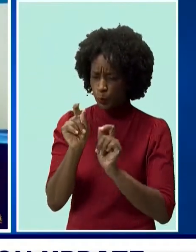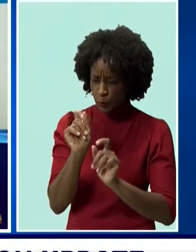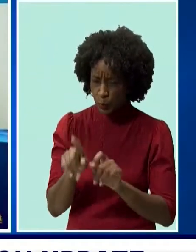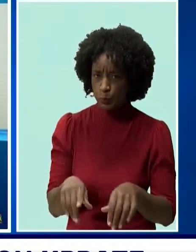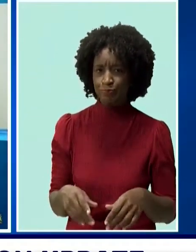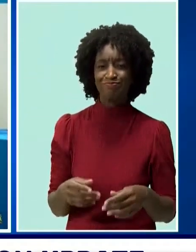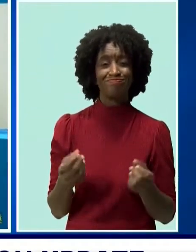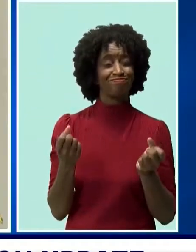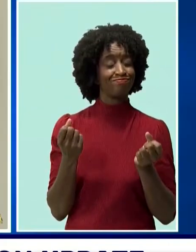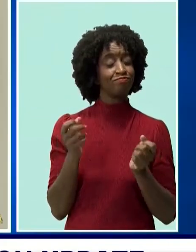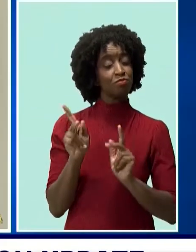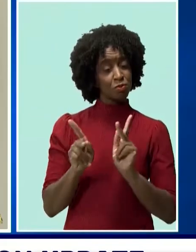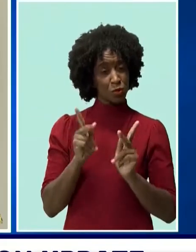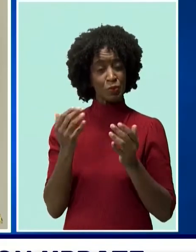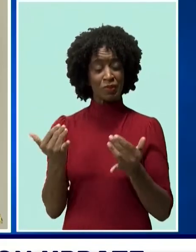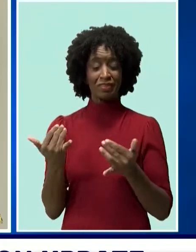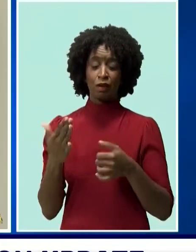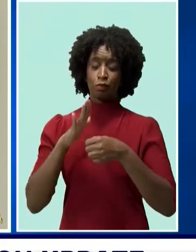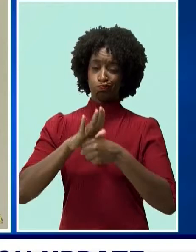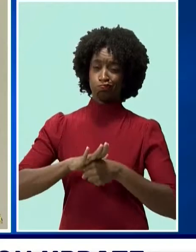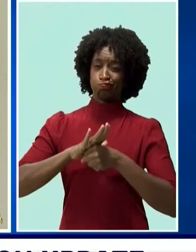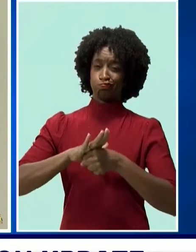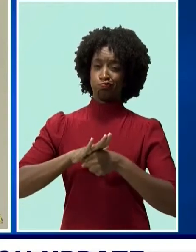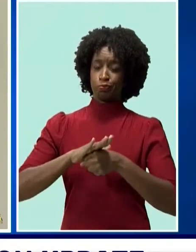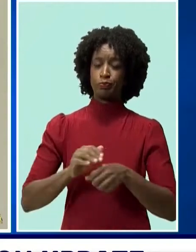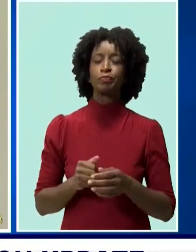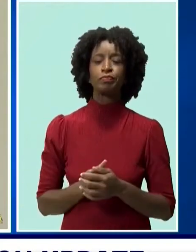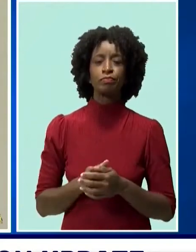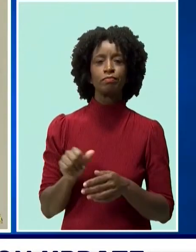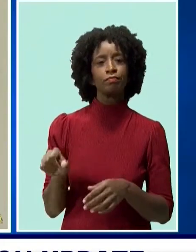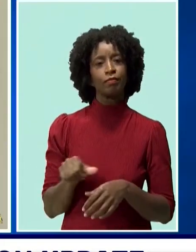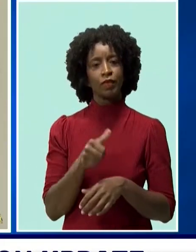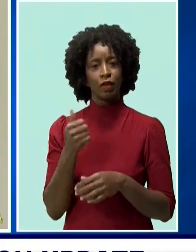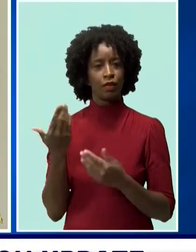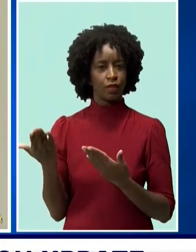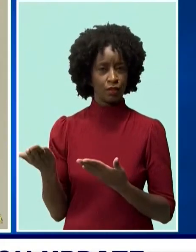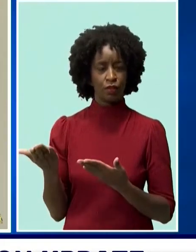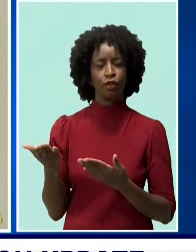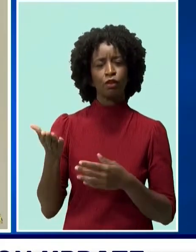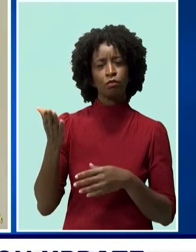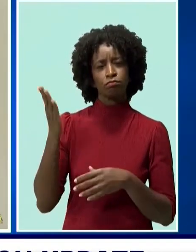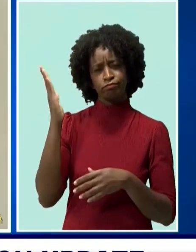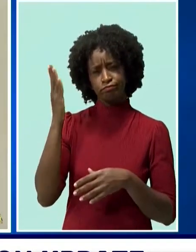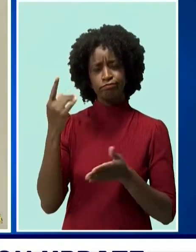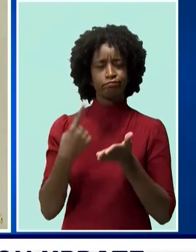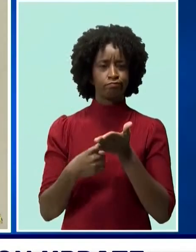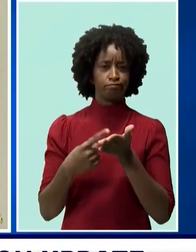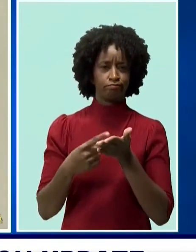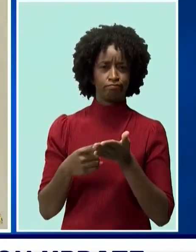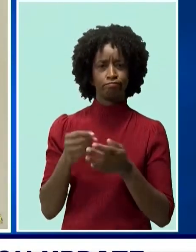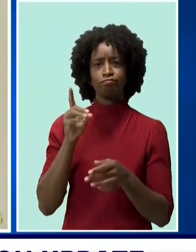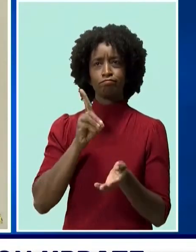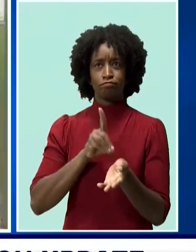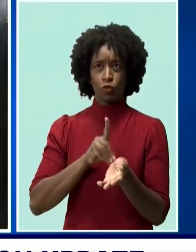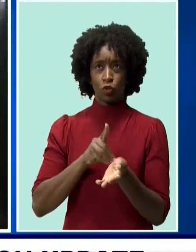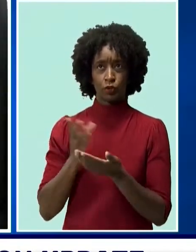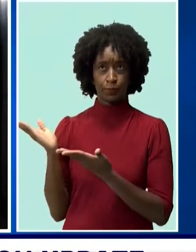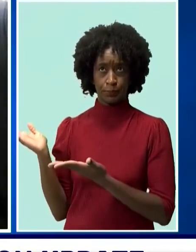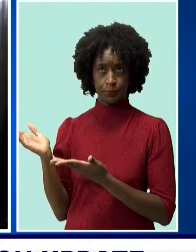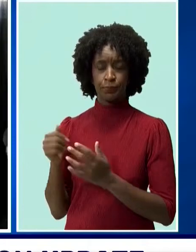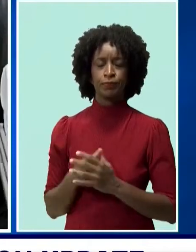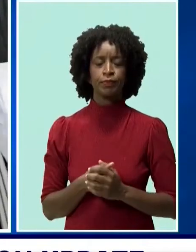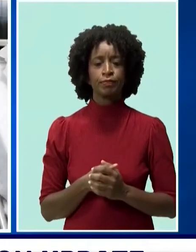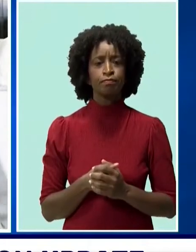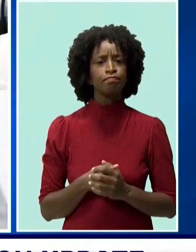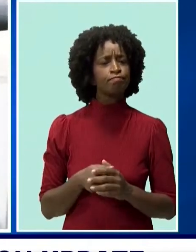quite challenging. Also at the press conference was Dr. Joseph Herbert of the Barbados Association of Medical Practitioners. He was questioned